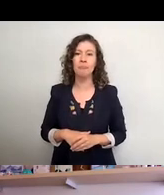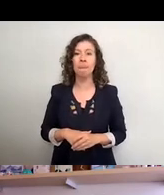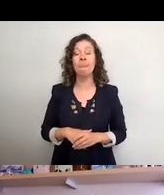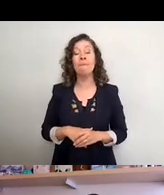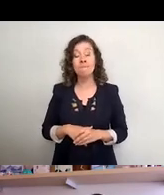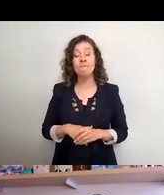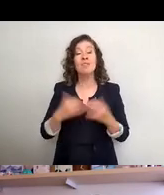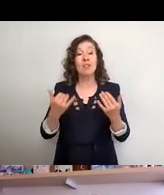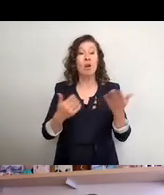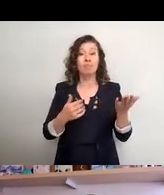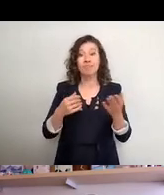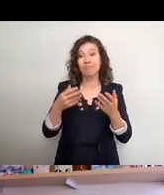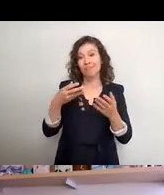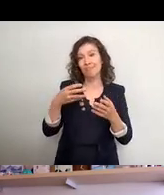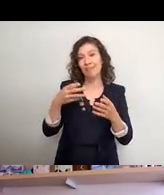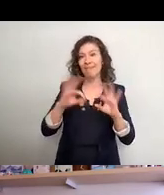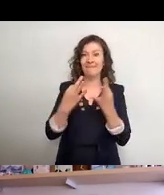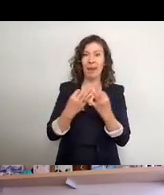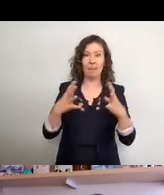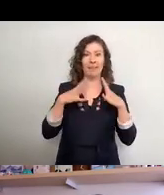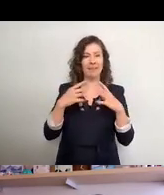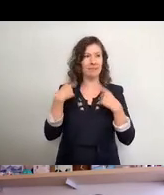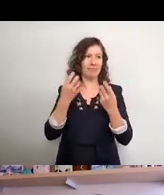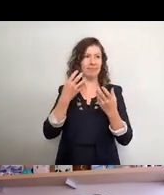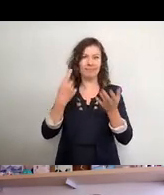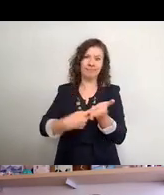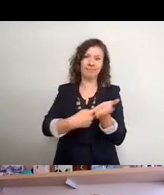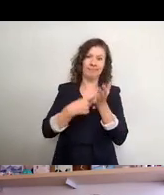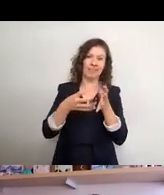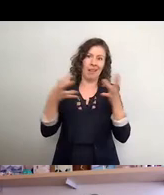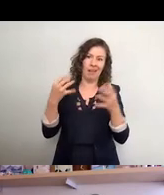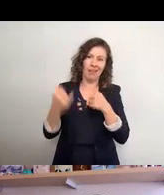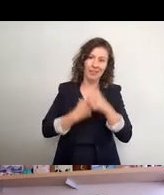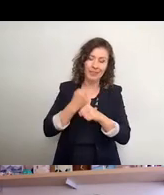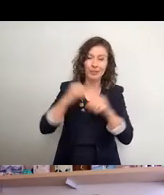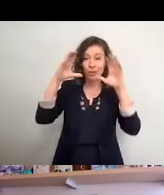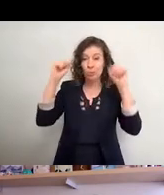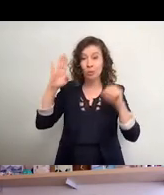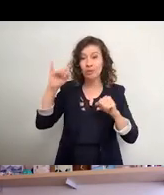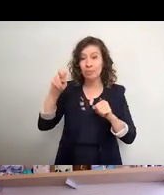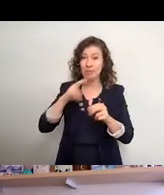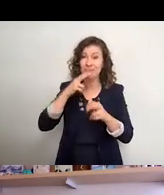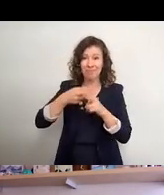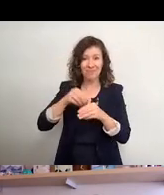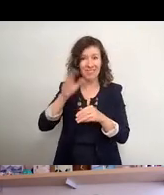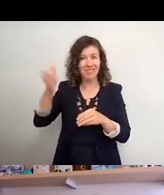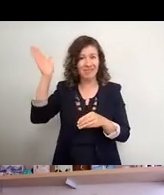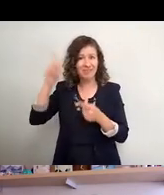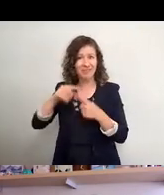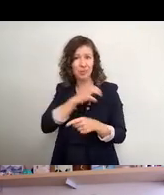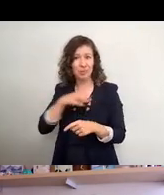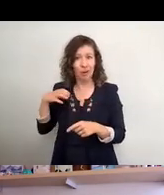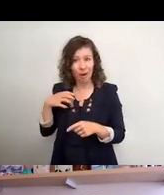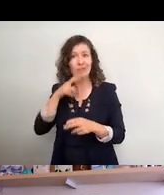Now, family leave has been kind of a hot topic this year, with President Biden even promoting it within his address to Congress and